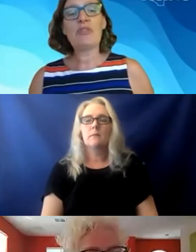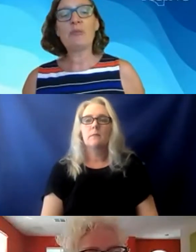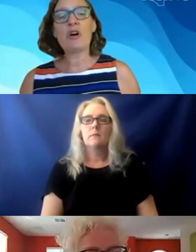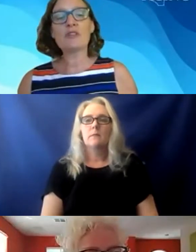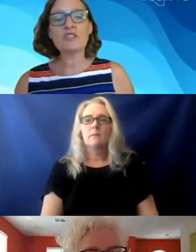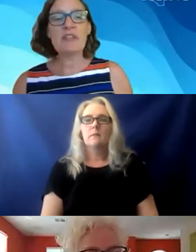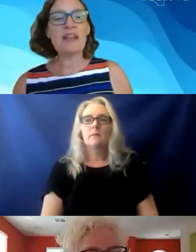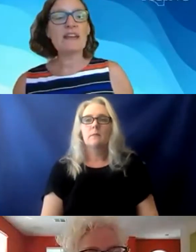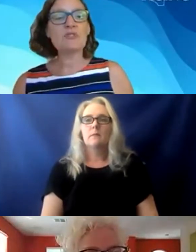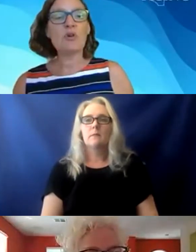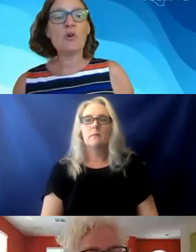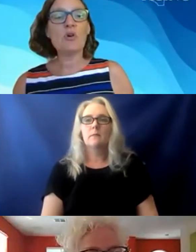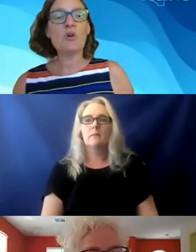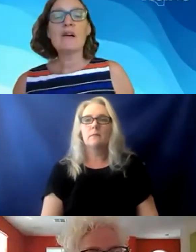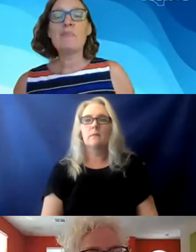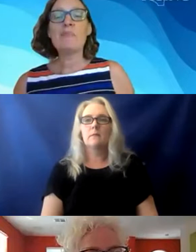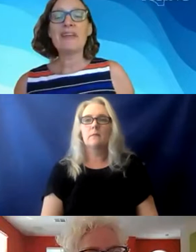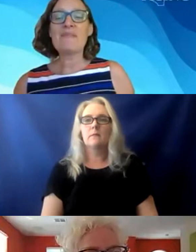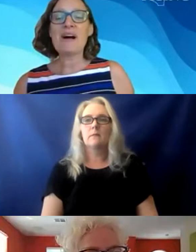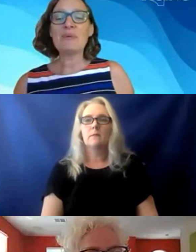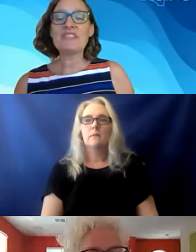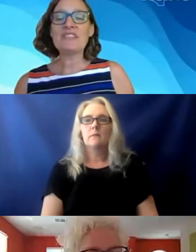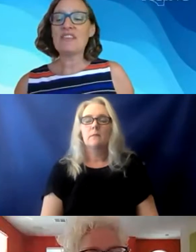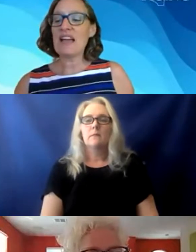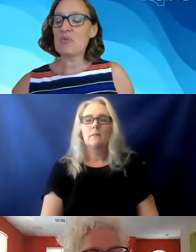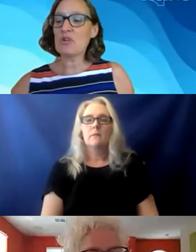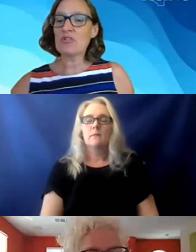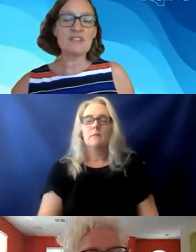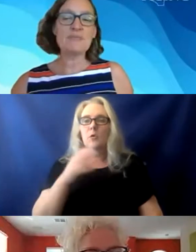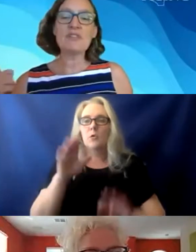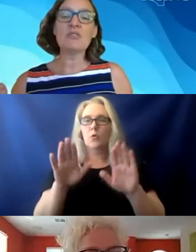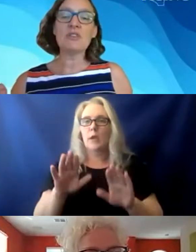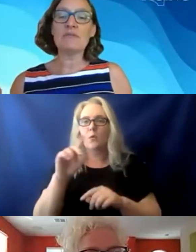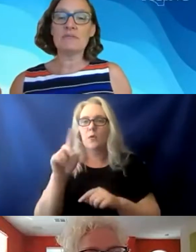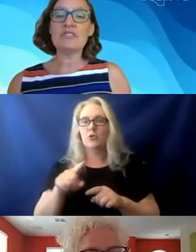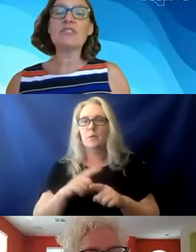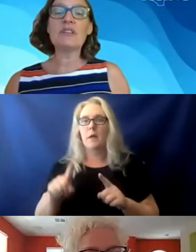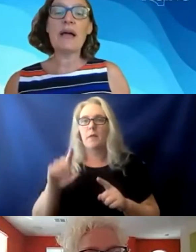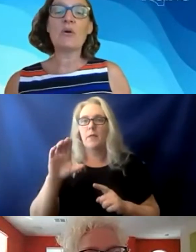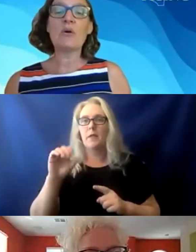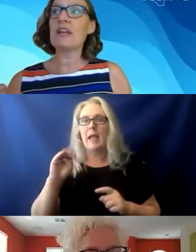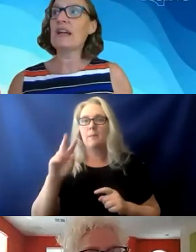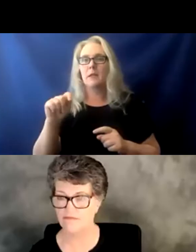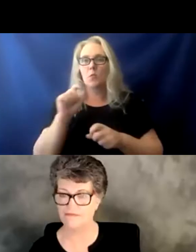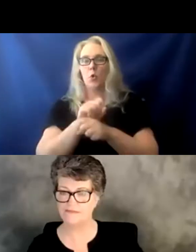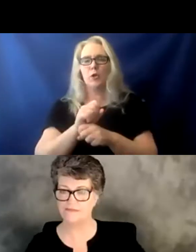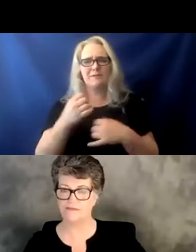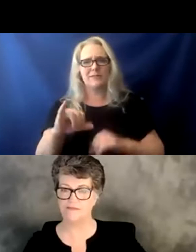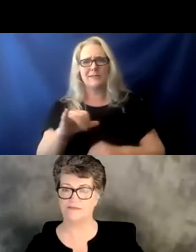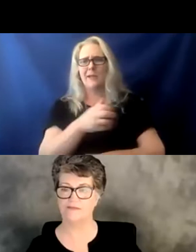in 3 parts, which may not add up to a whole, but I would say the cabinet work group is absolutely still empowered and